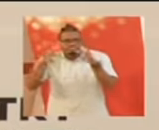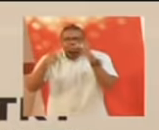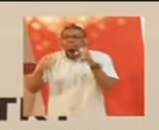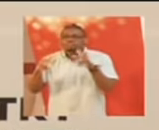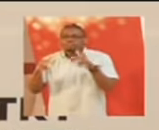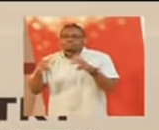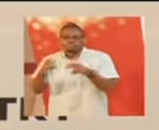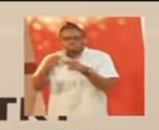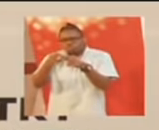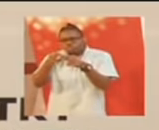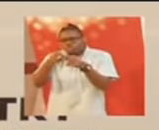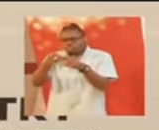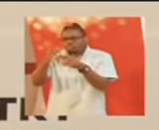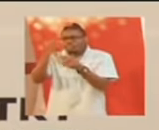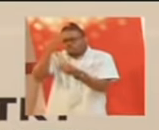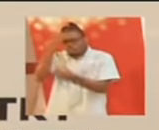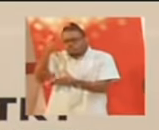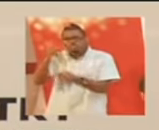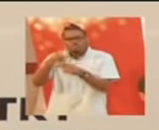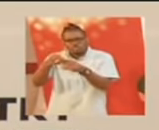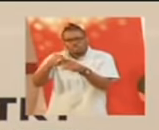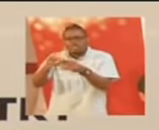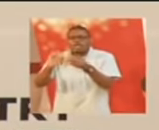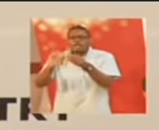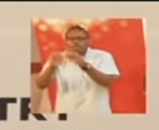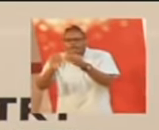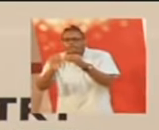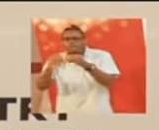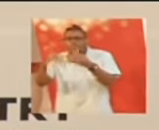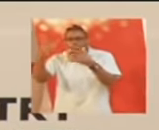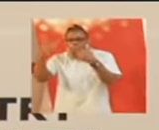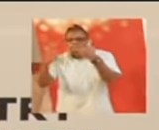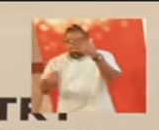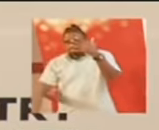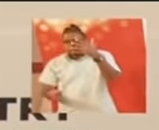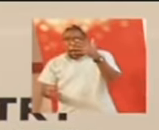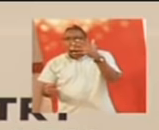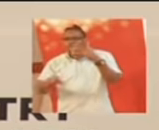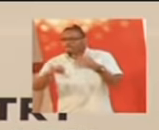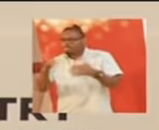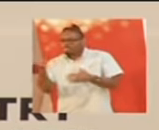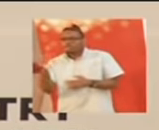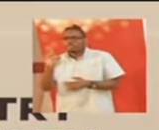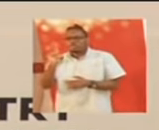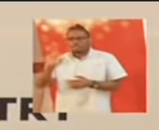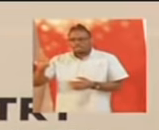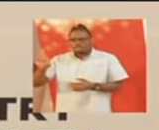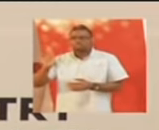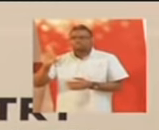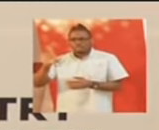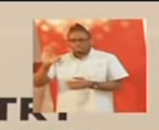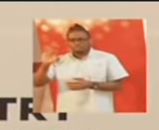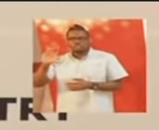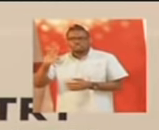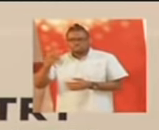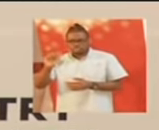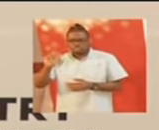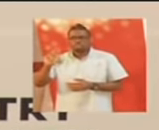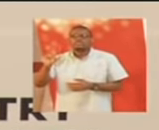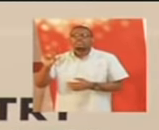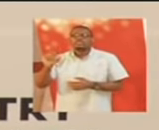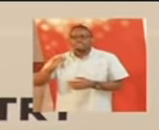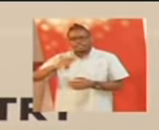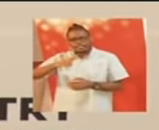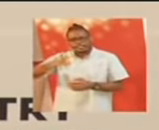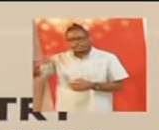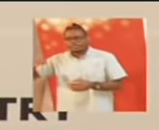the clinical update, and then Dr. Richards will take over in terms of the parallel system update, going into the step-downs and the quarantine in more